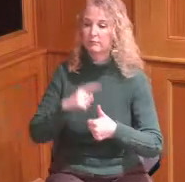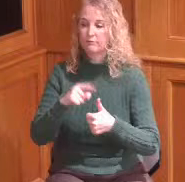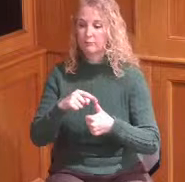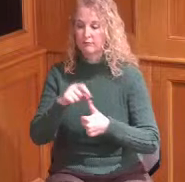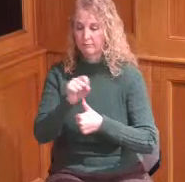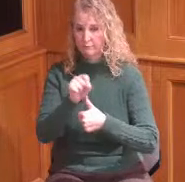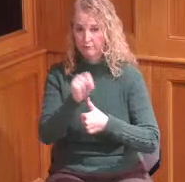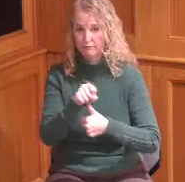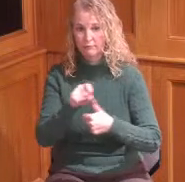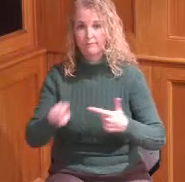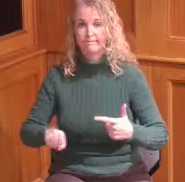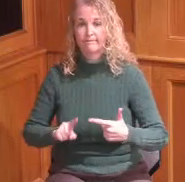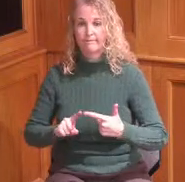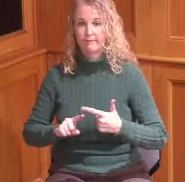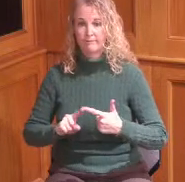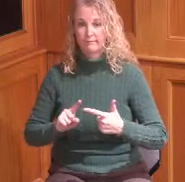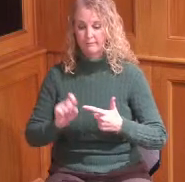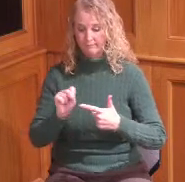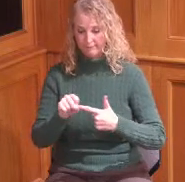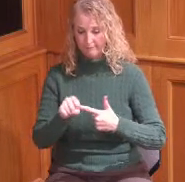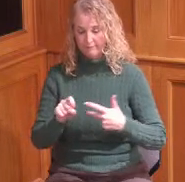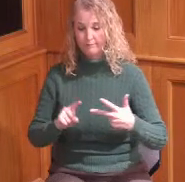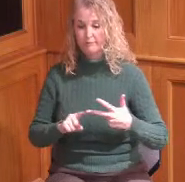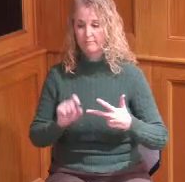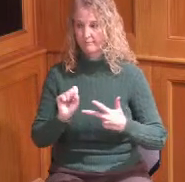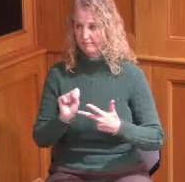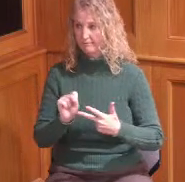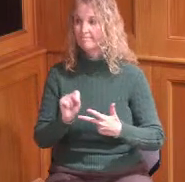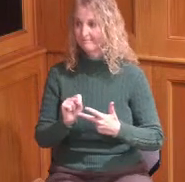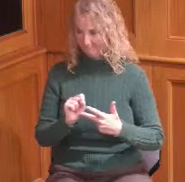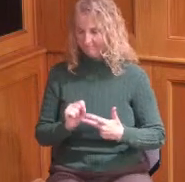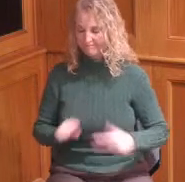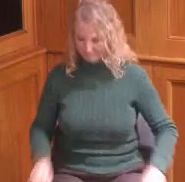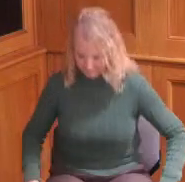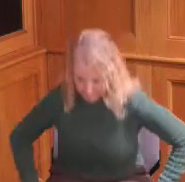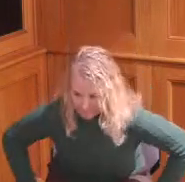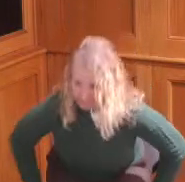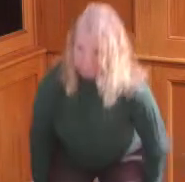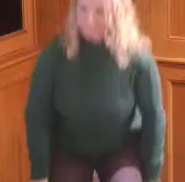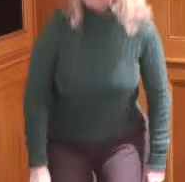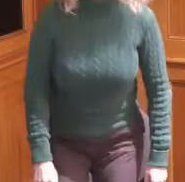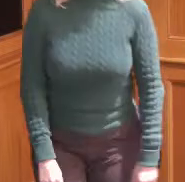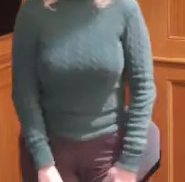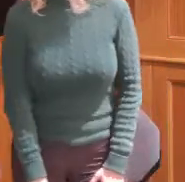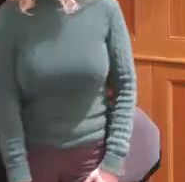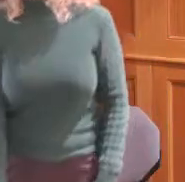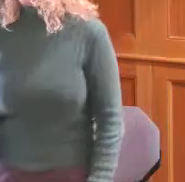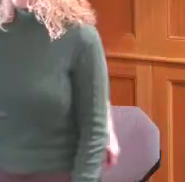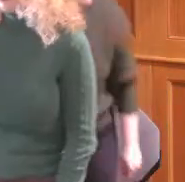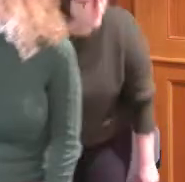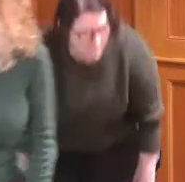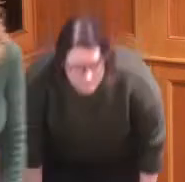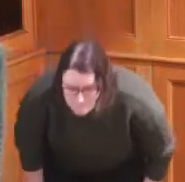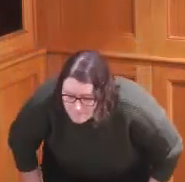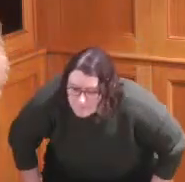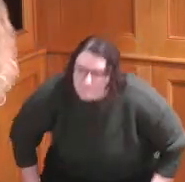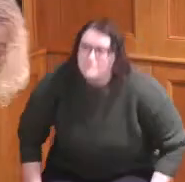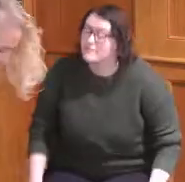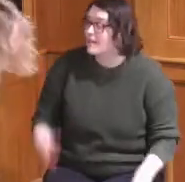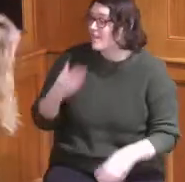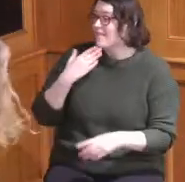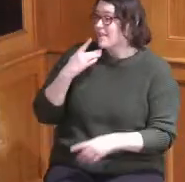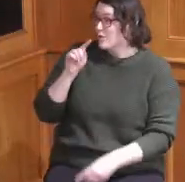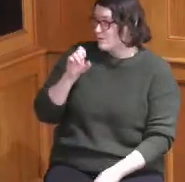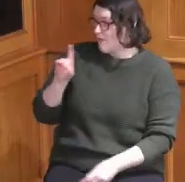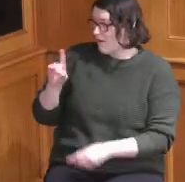Dreehouse? Yes, Commissioner Summer Dumas? Yes. Commissioner Reese? Yes. thank you. Thank you. All right, thanks, Todd. Thanks to the team for being here. All right, we're going